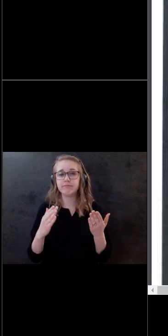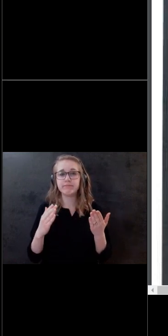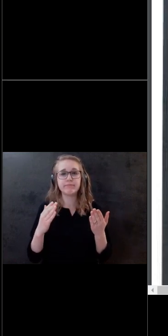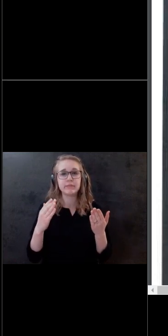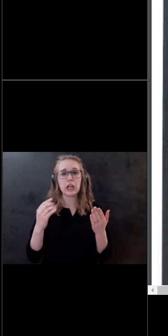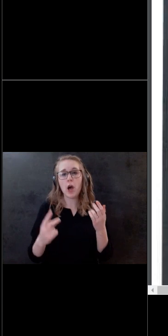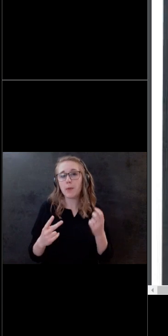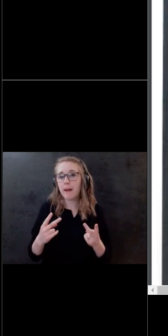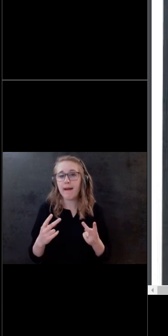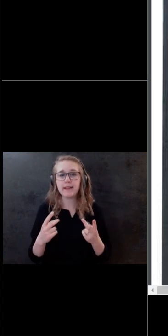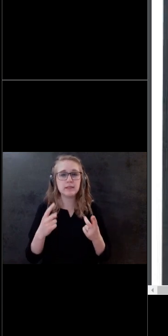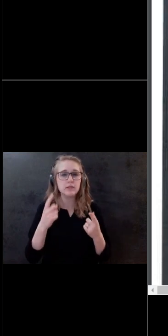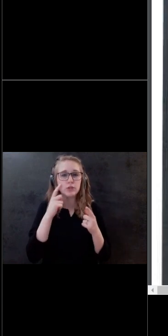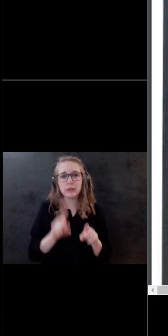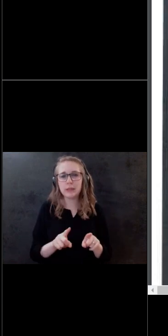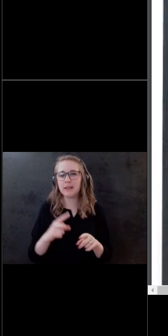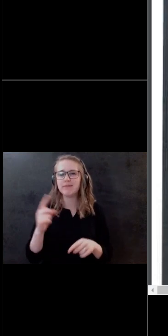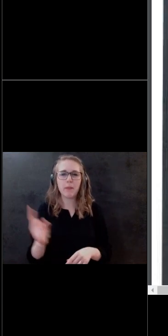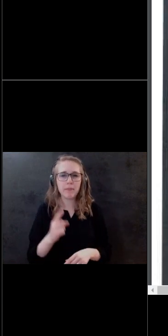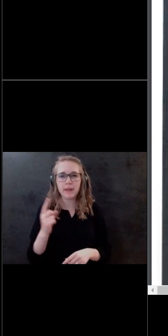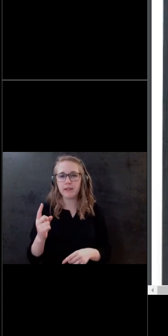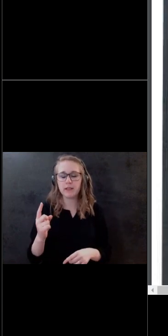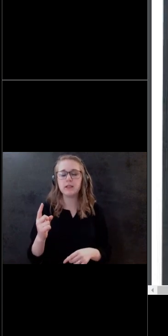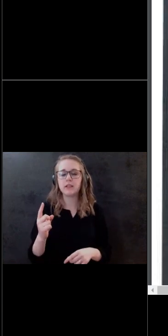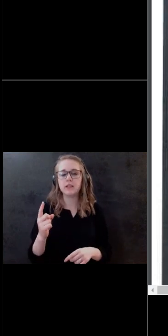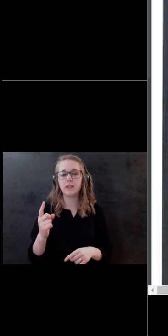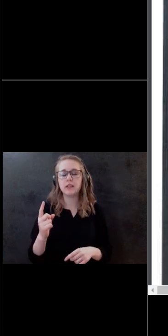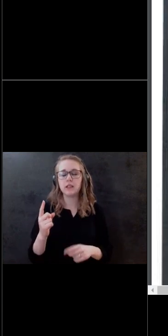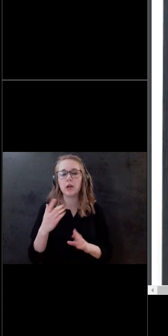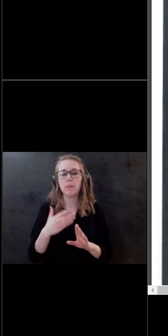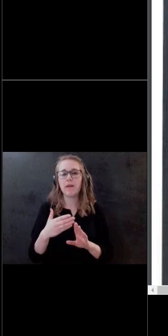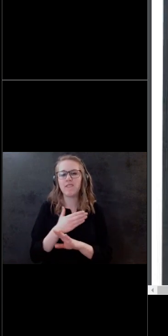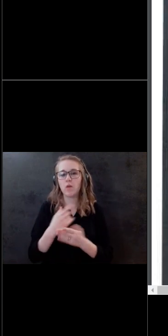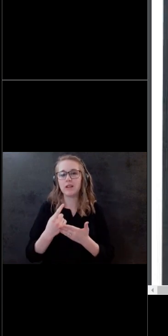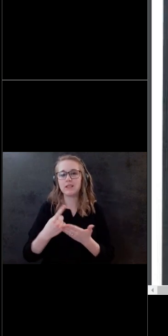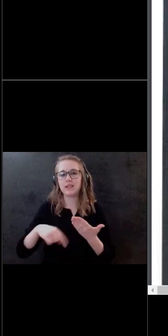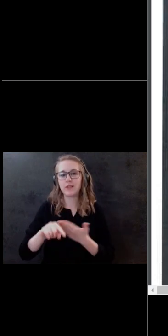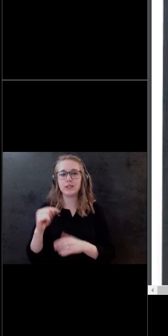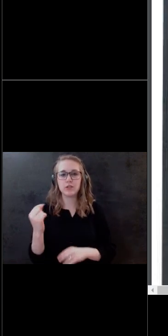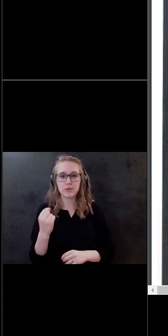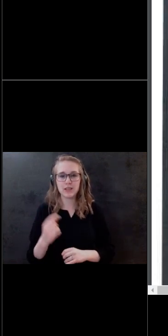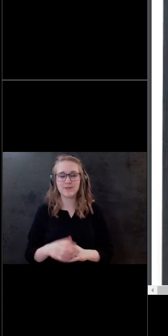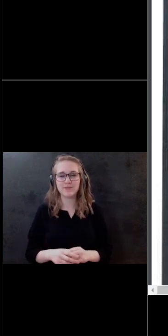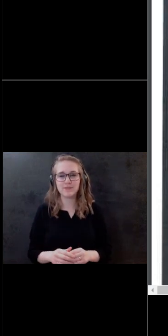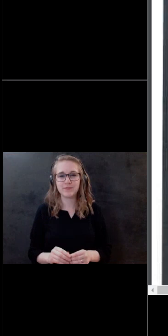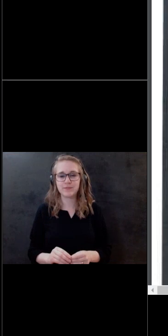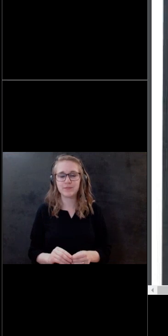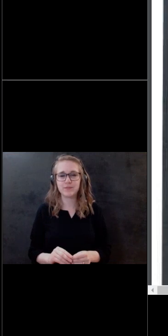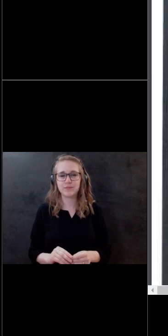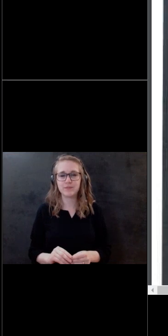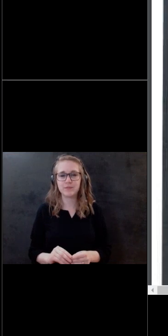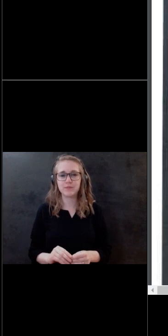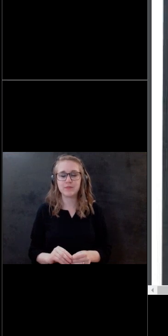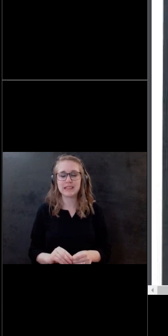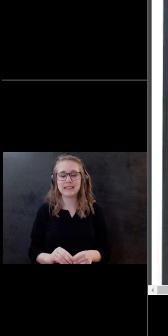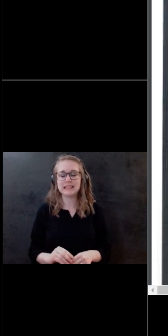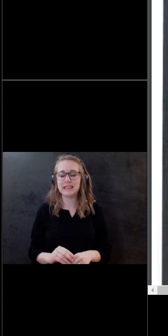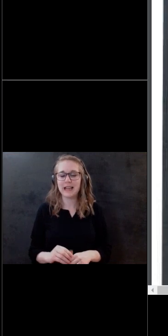whatever you want to call it before next Tuesday. But I do feel that unless